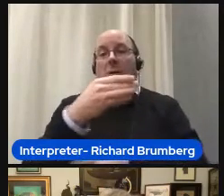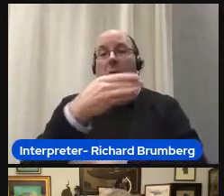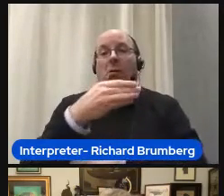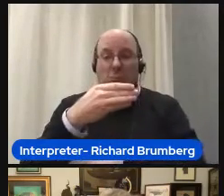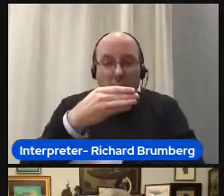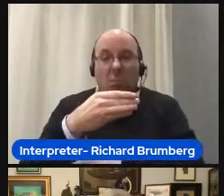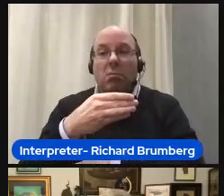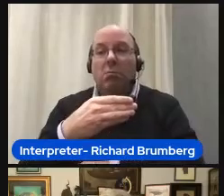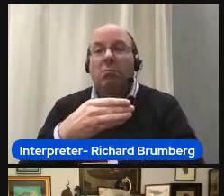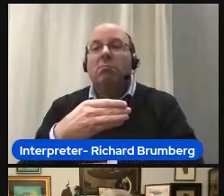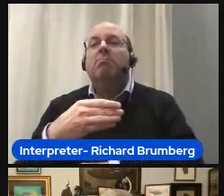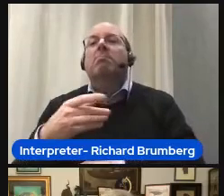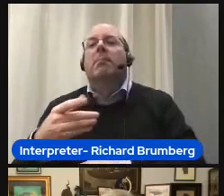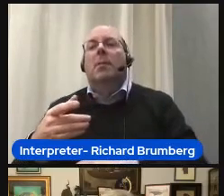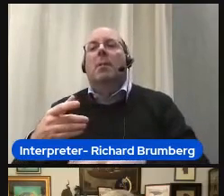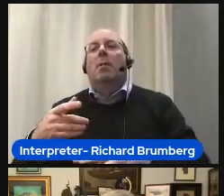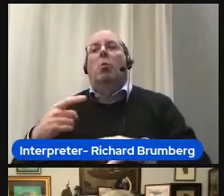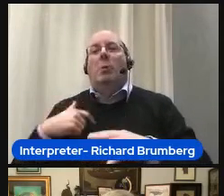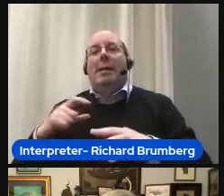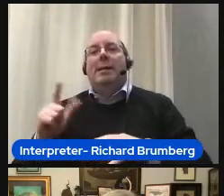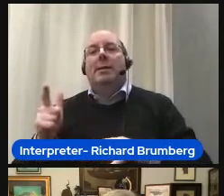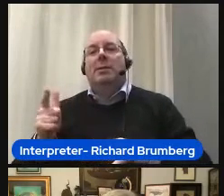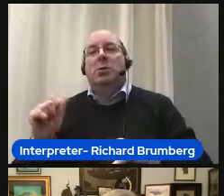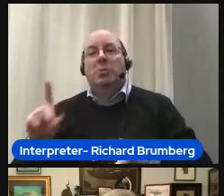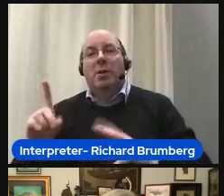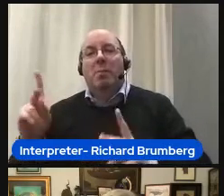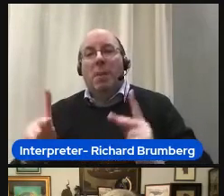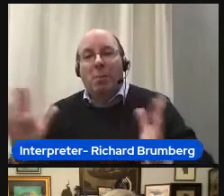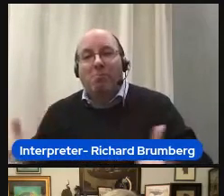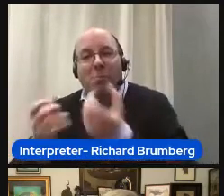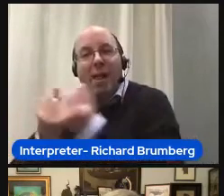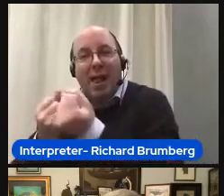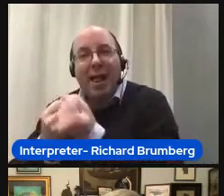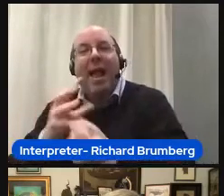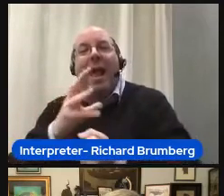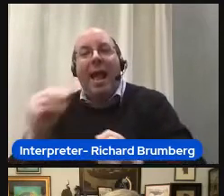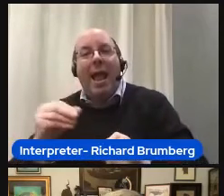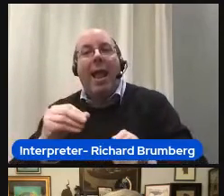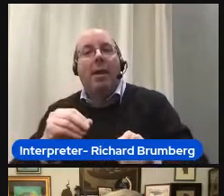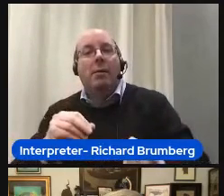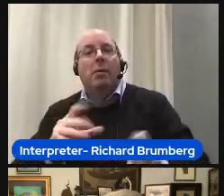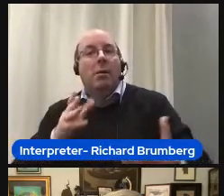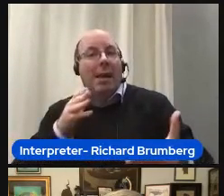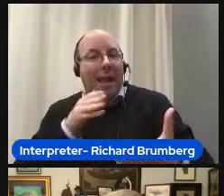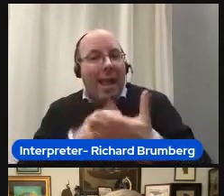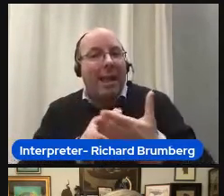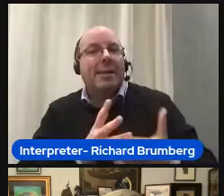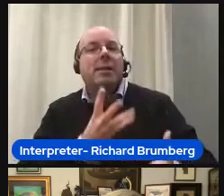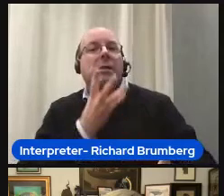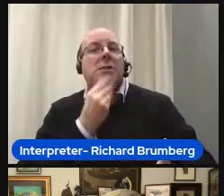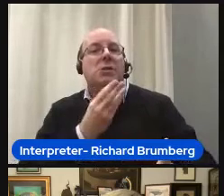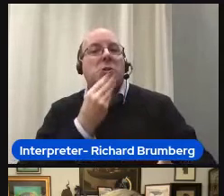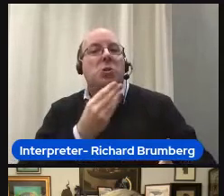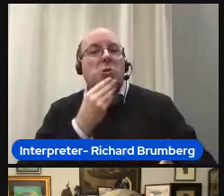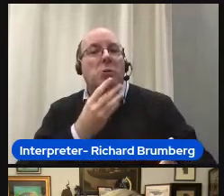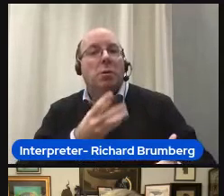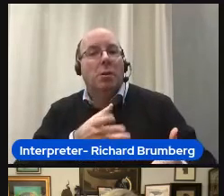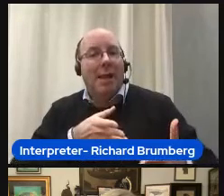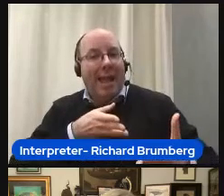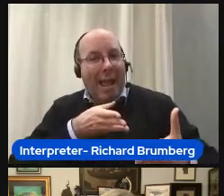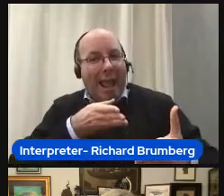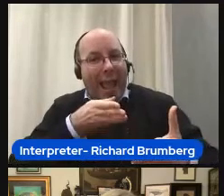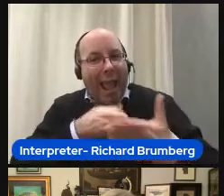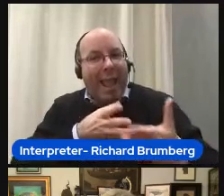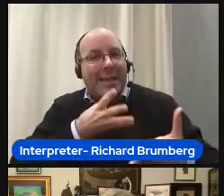in lifting up gender and sexually diverse people, as well as confronting anti-Semitism and the link between anti-Semitism